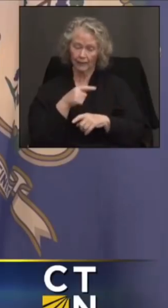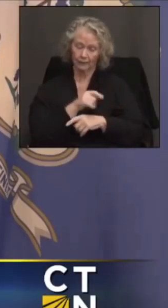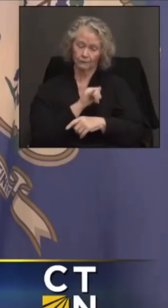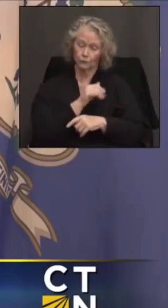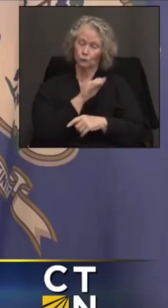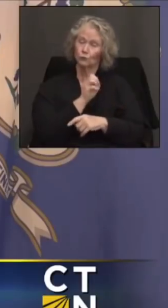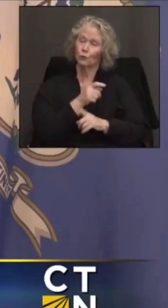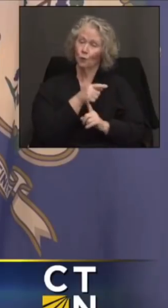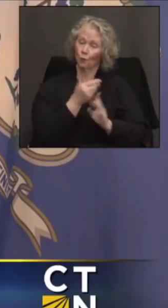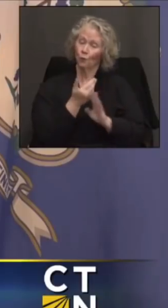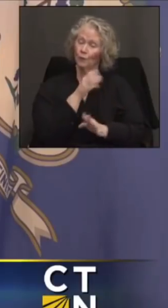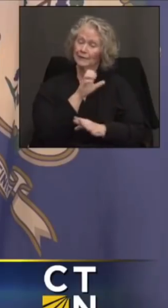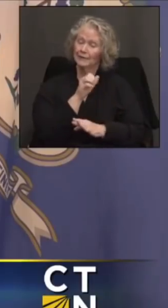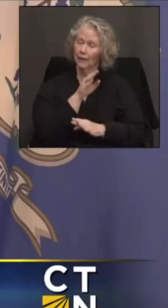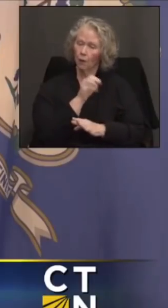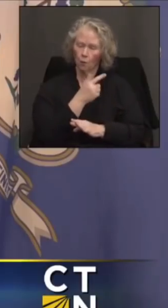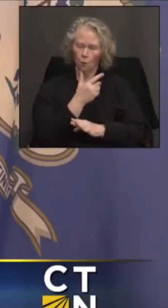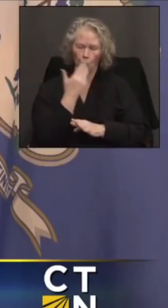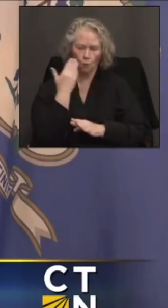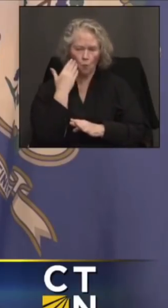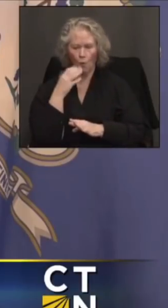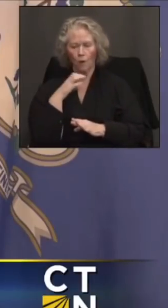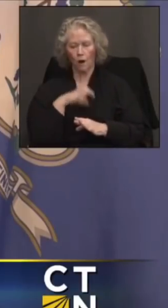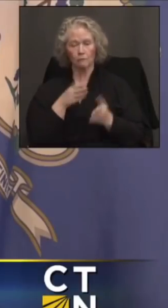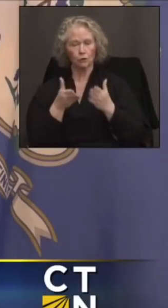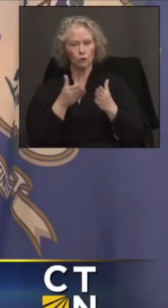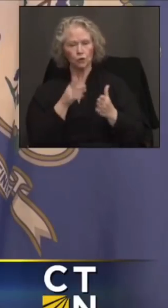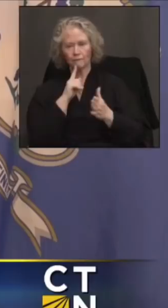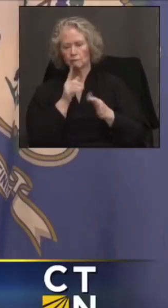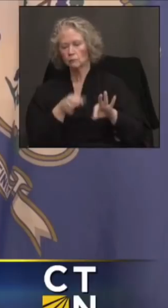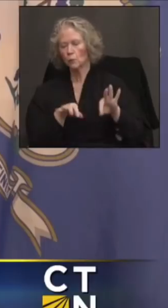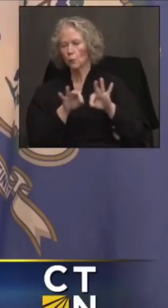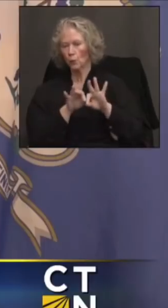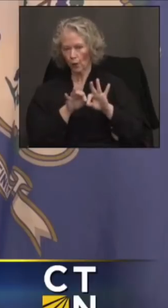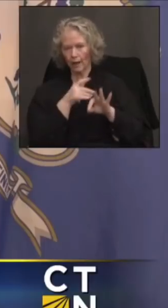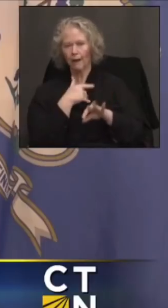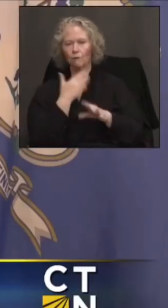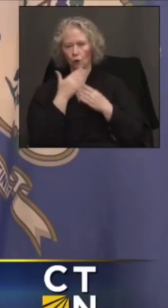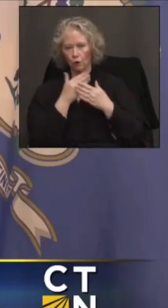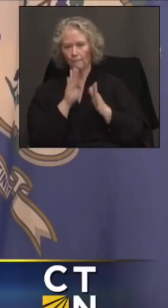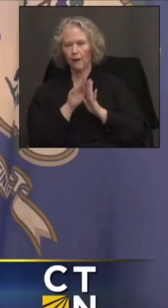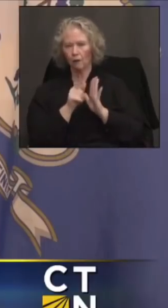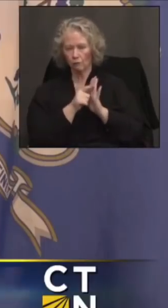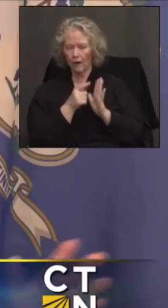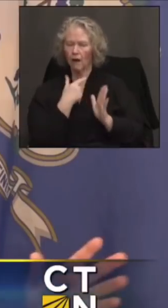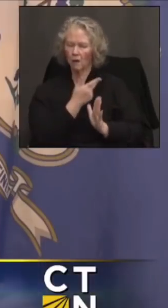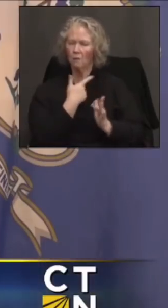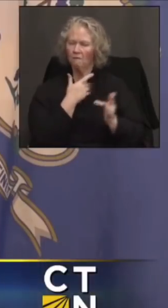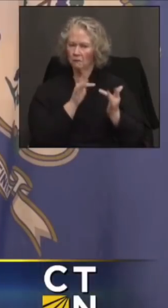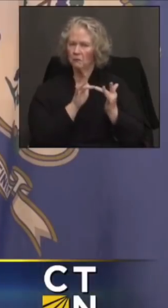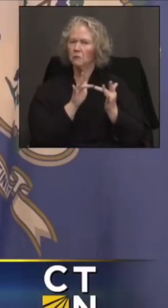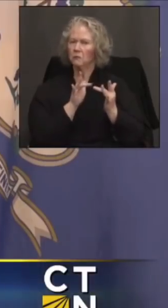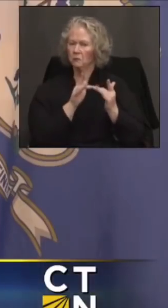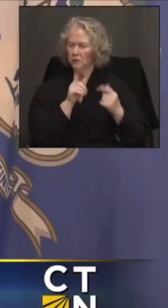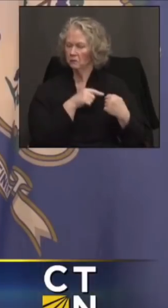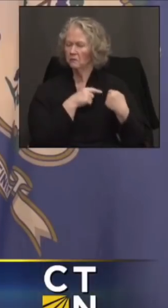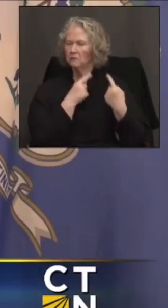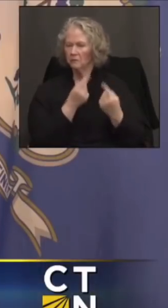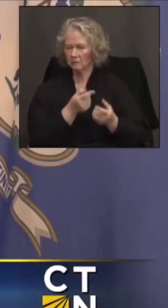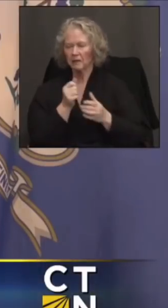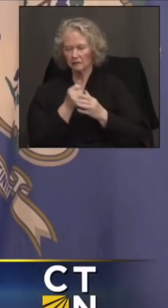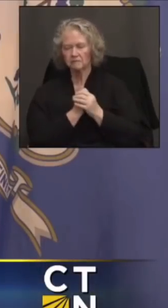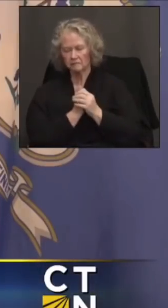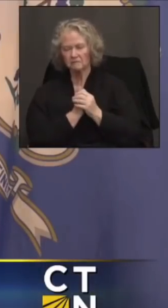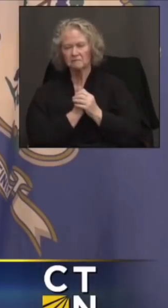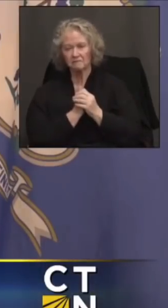knows how important it is to outreach to your customers, and I did stay in pretty close contact with him as we worked our way through ICES.